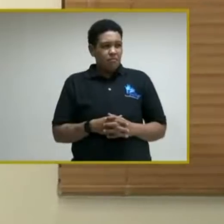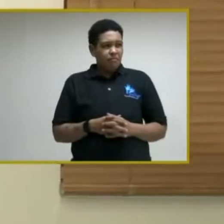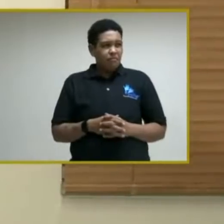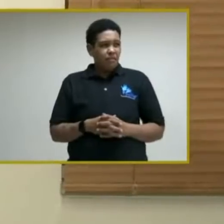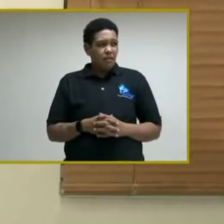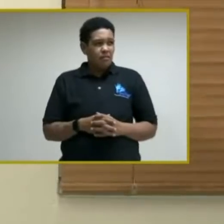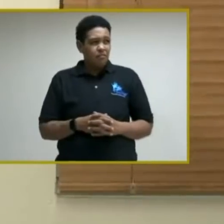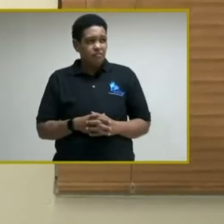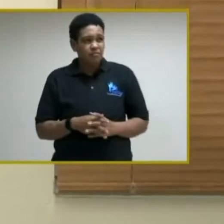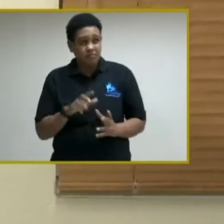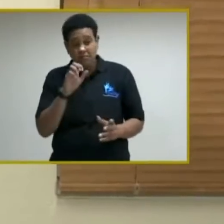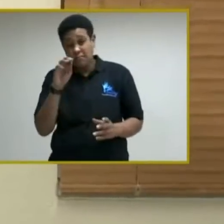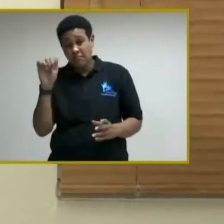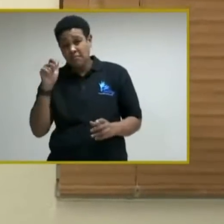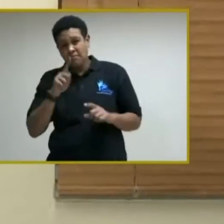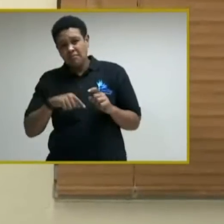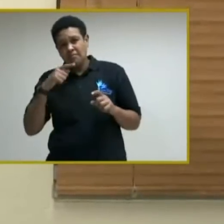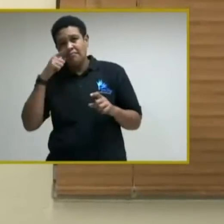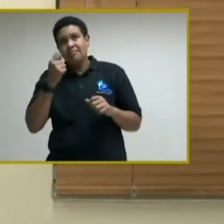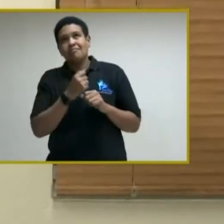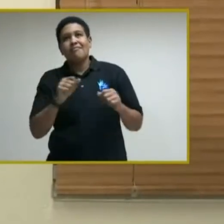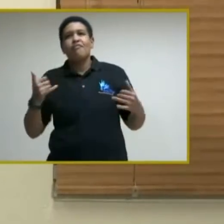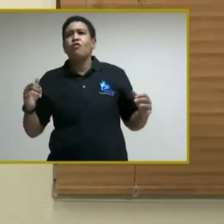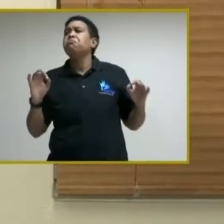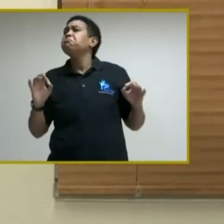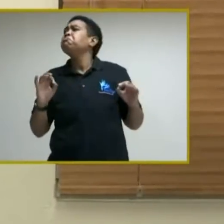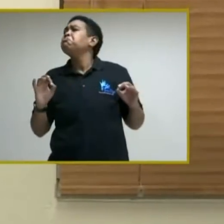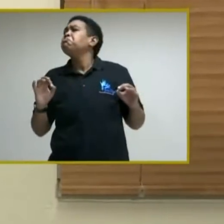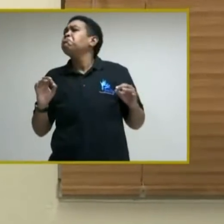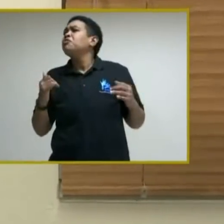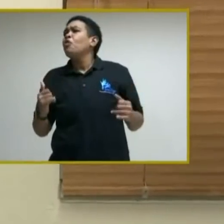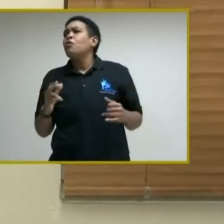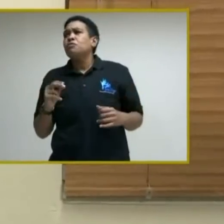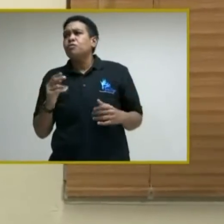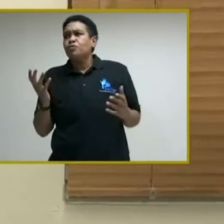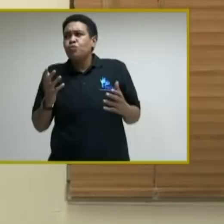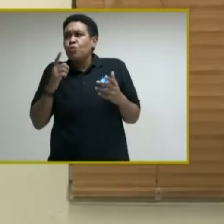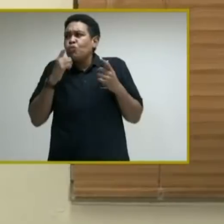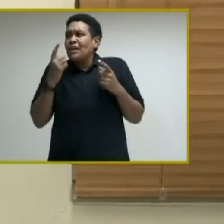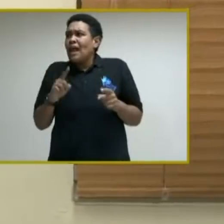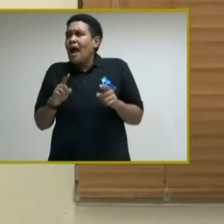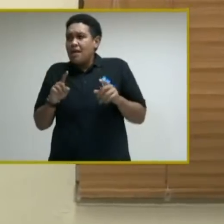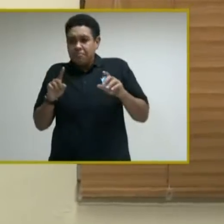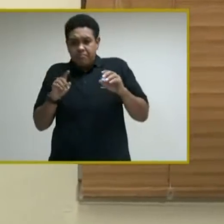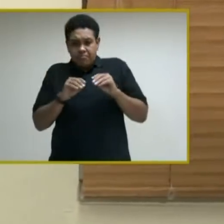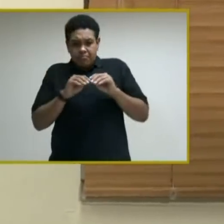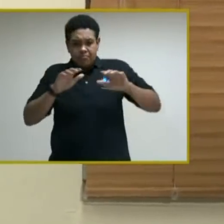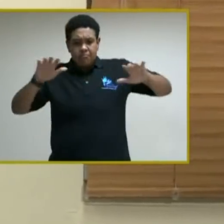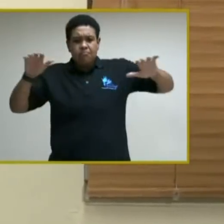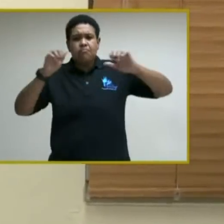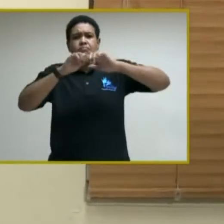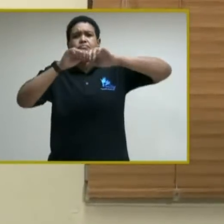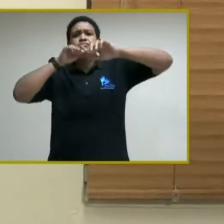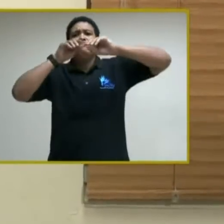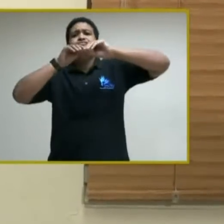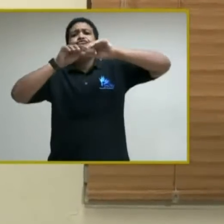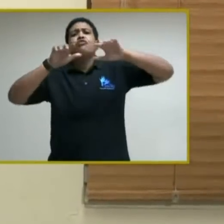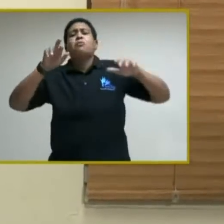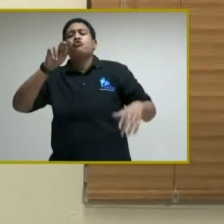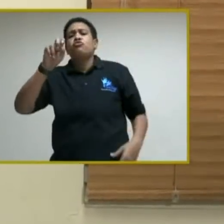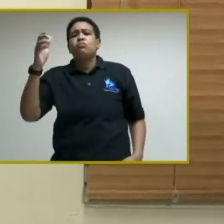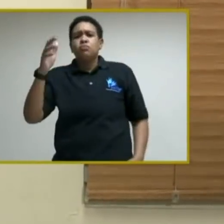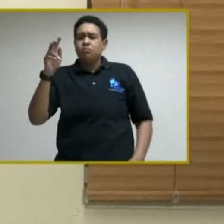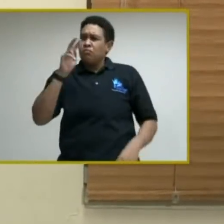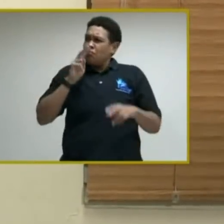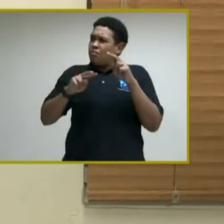I can't say that we're in a safe zone, because it's what happens with the reproductive rate. What is